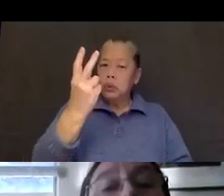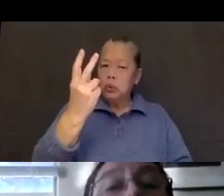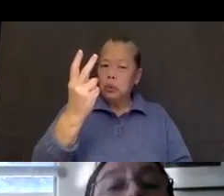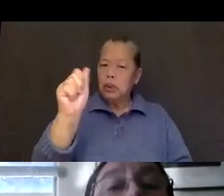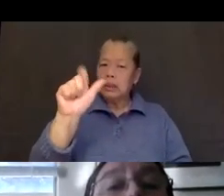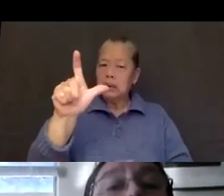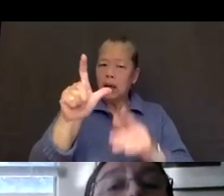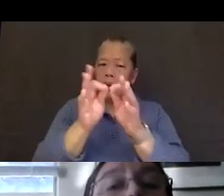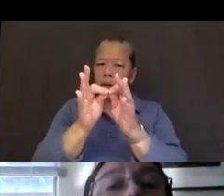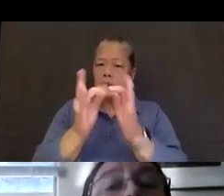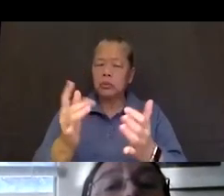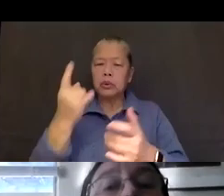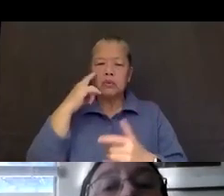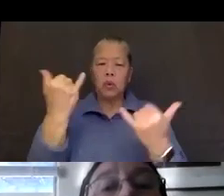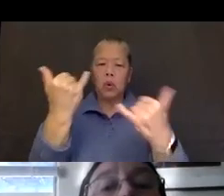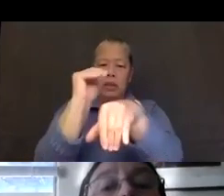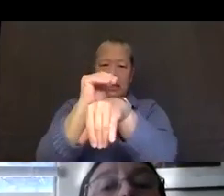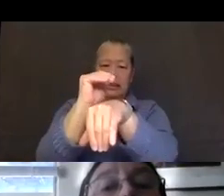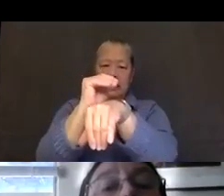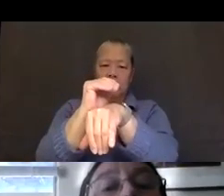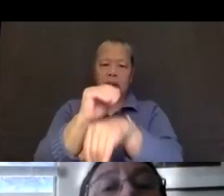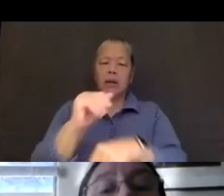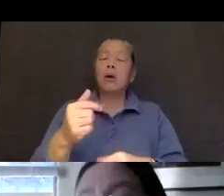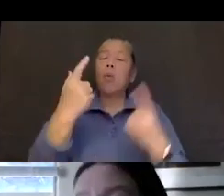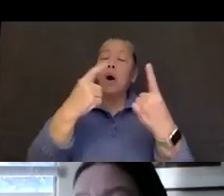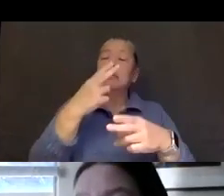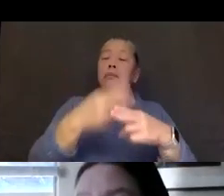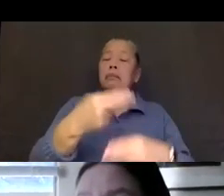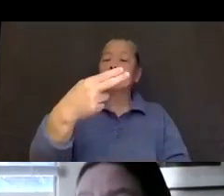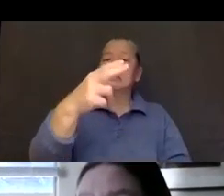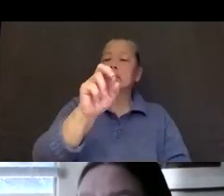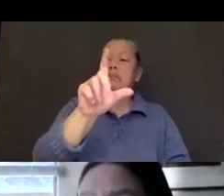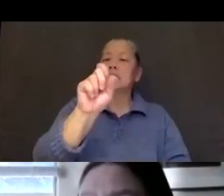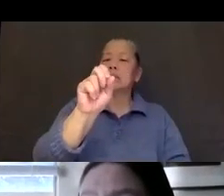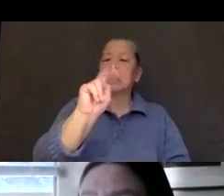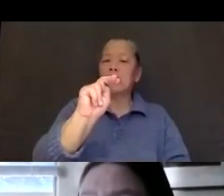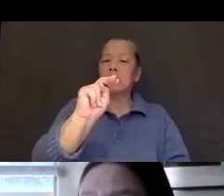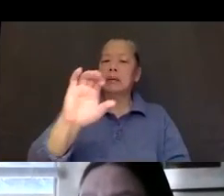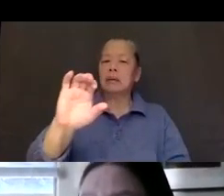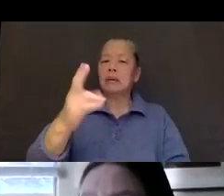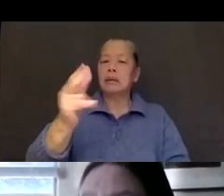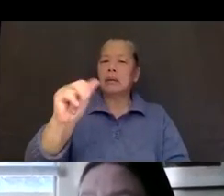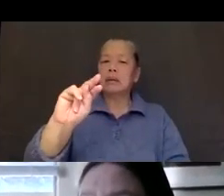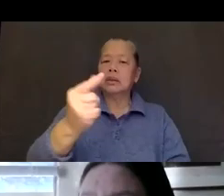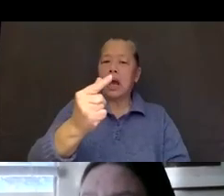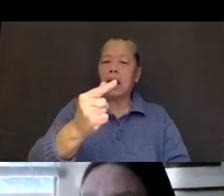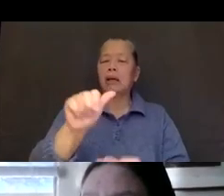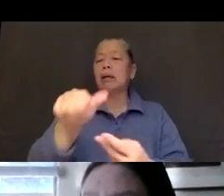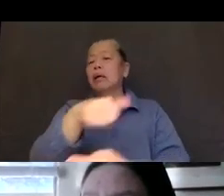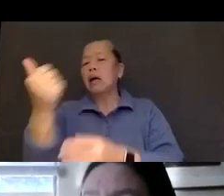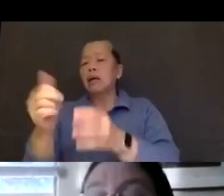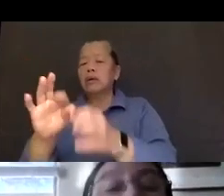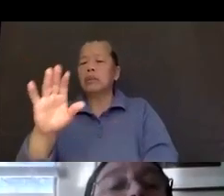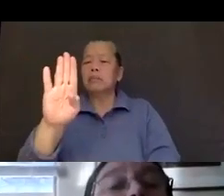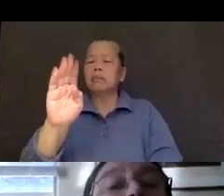chat. One of them is Helen Chang, and the other is Becky Fry.